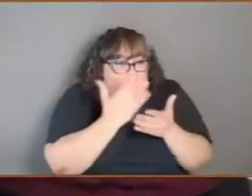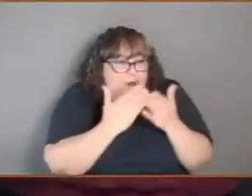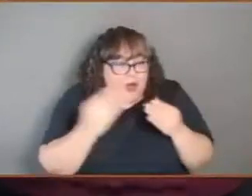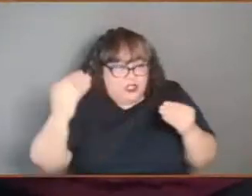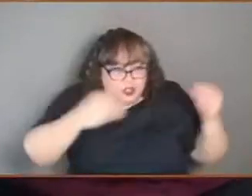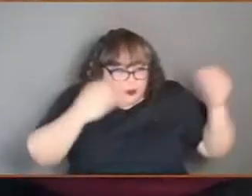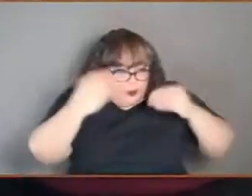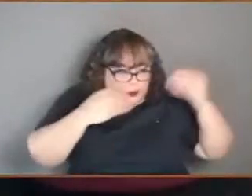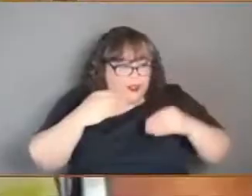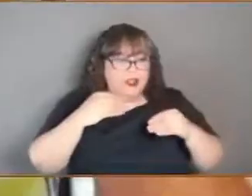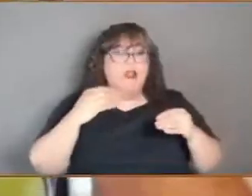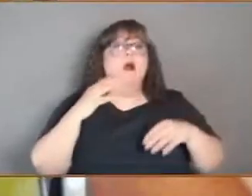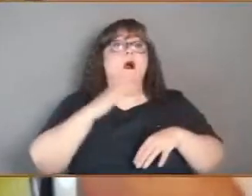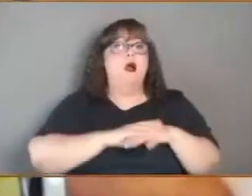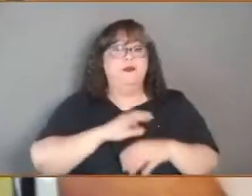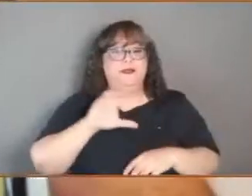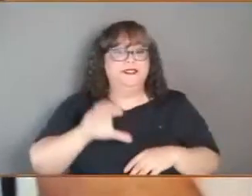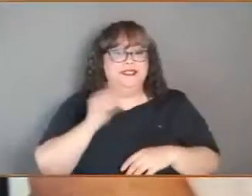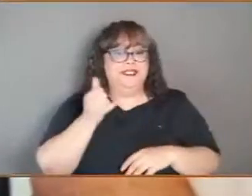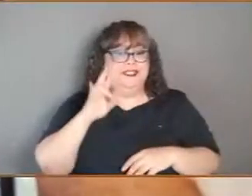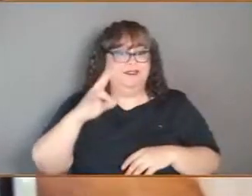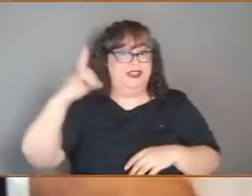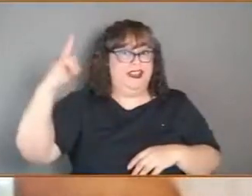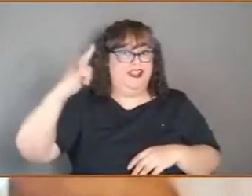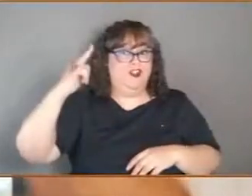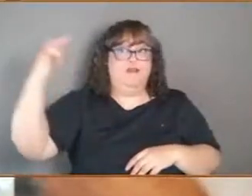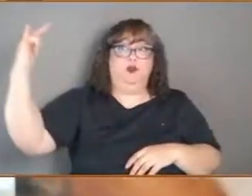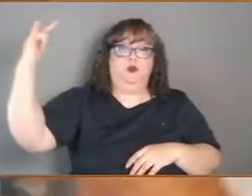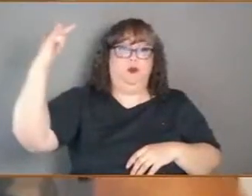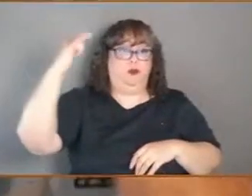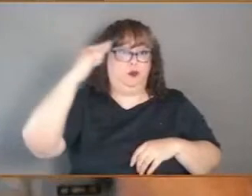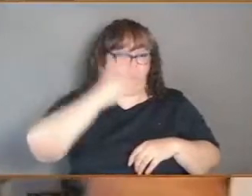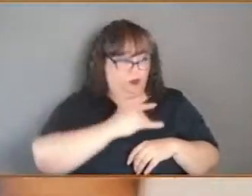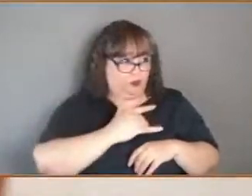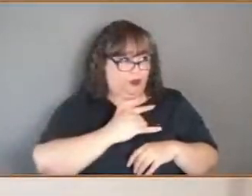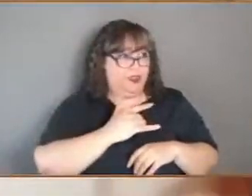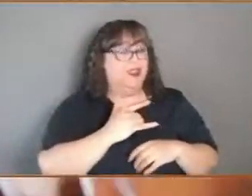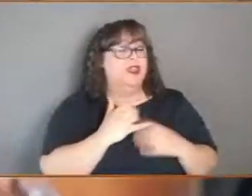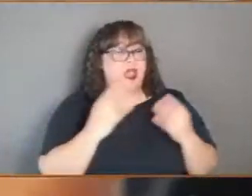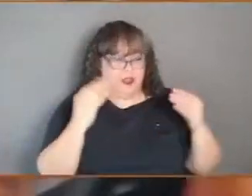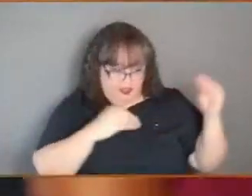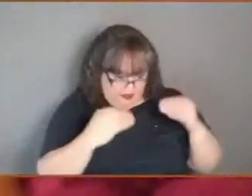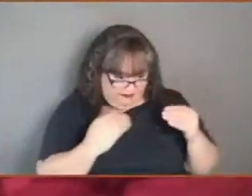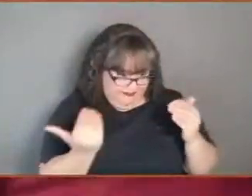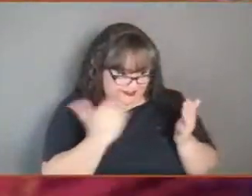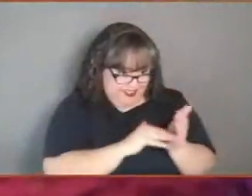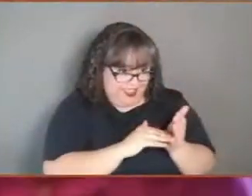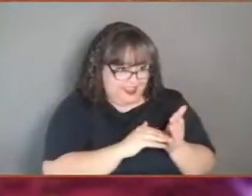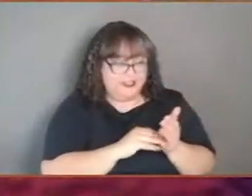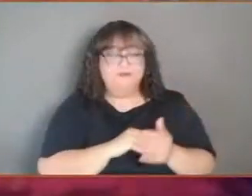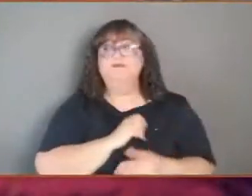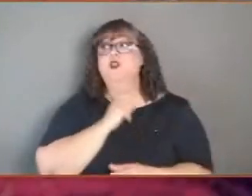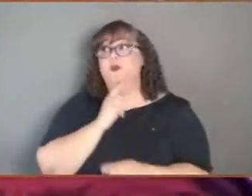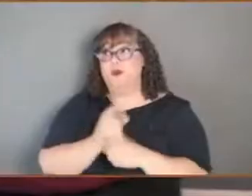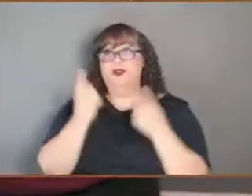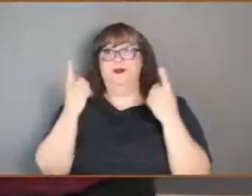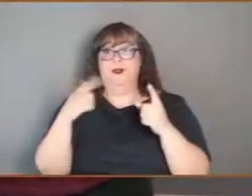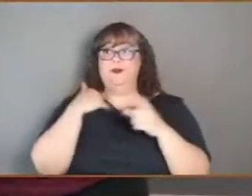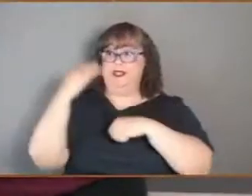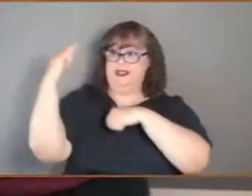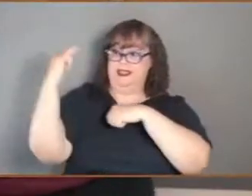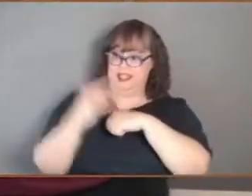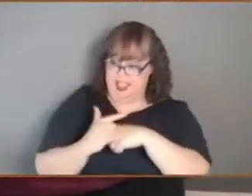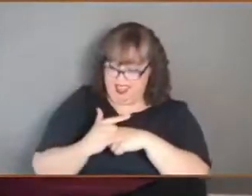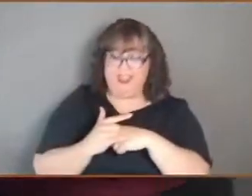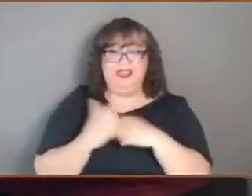ride with, and then to here. I mean, what's been the process like on the ground in KSC? Yeah, so once we landed, we had about 7 weeks in